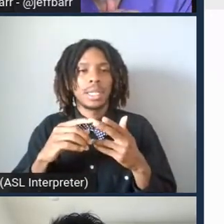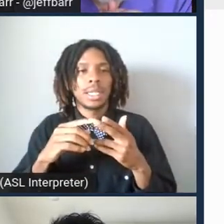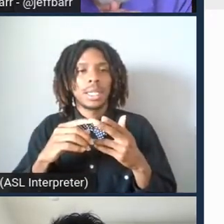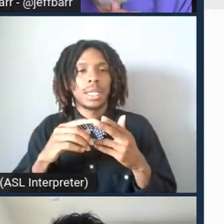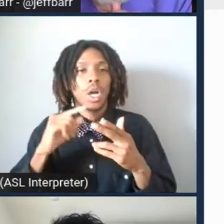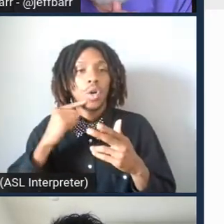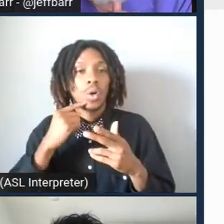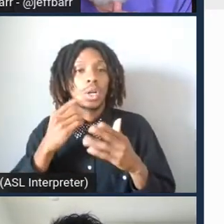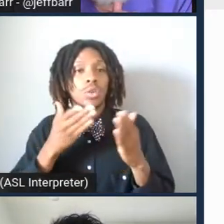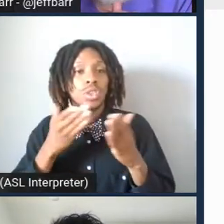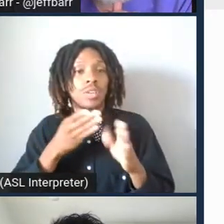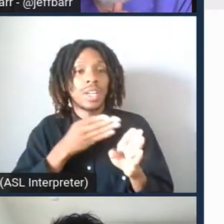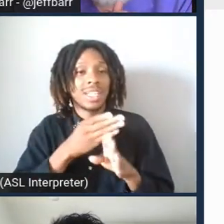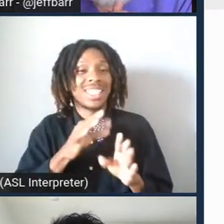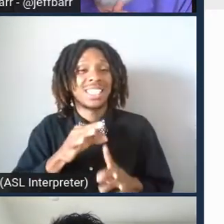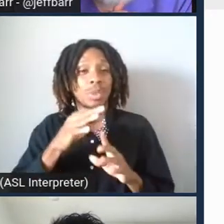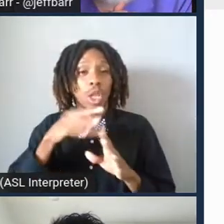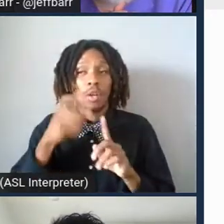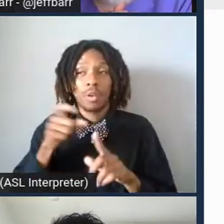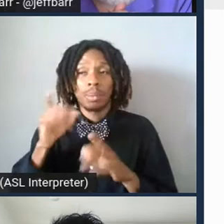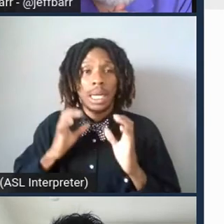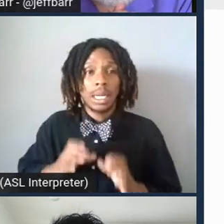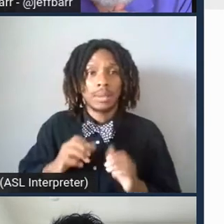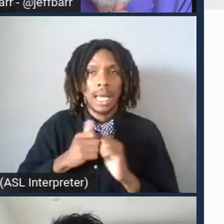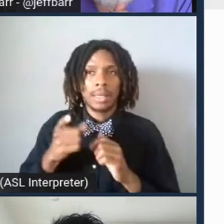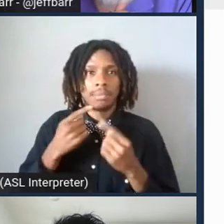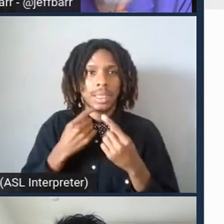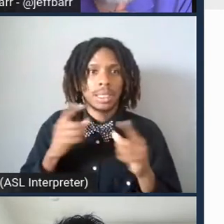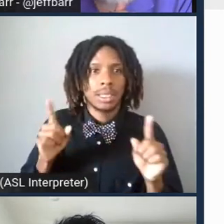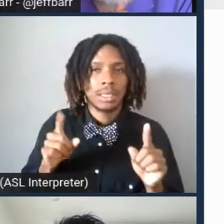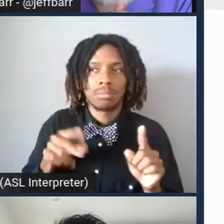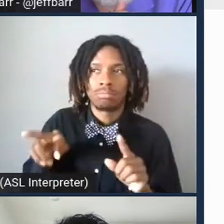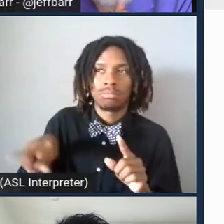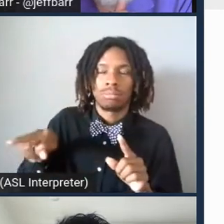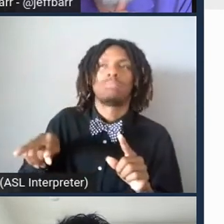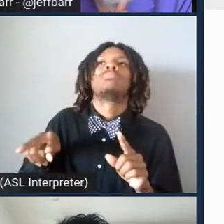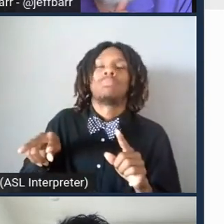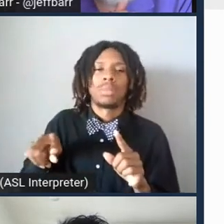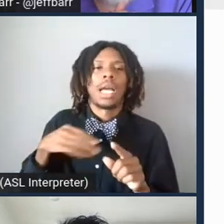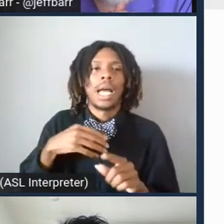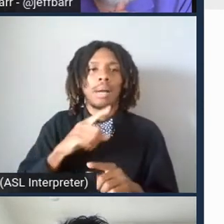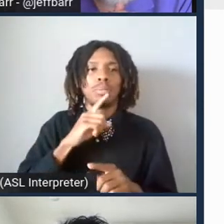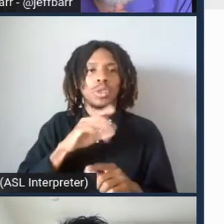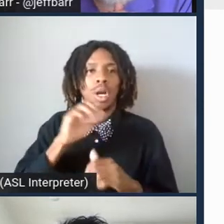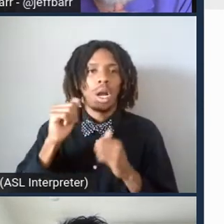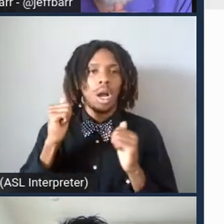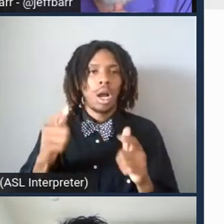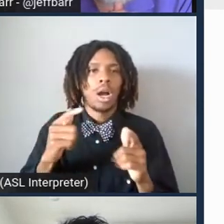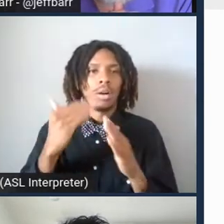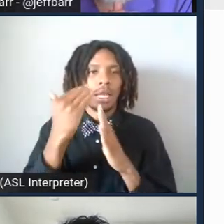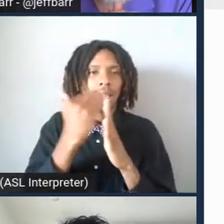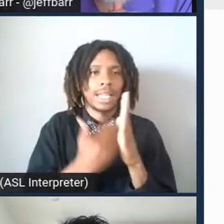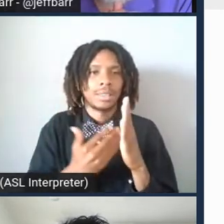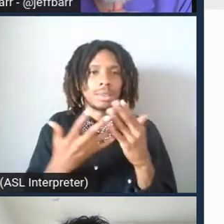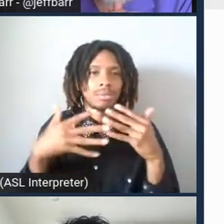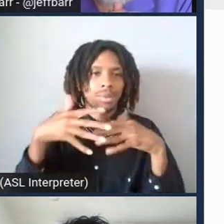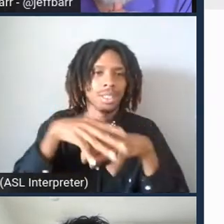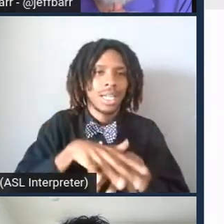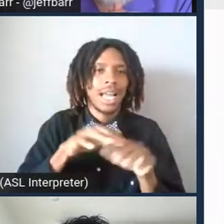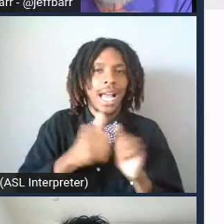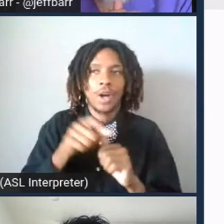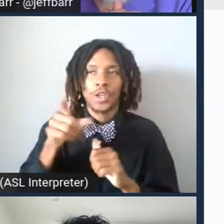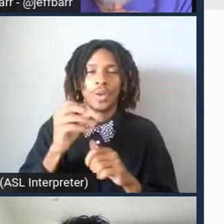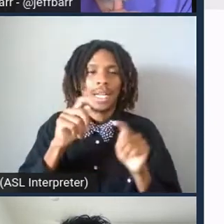industries, especially learning from those customers and how they succeed. I'm sure that all of those lessons are baked into how you and the